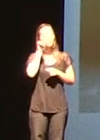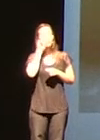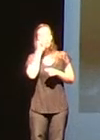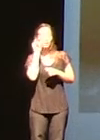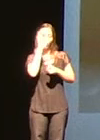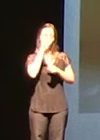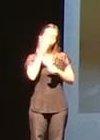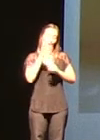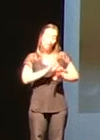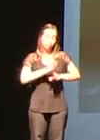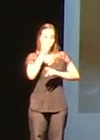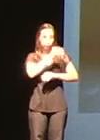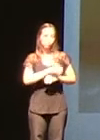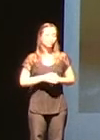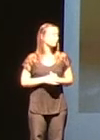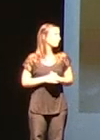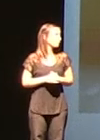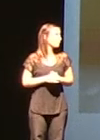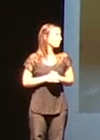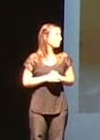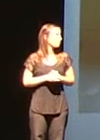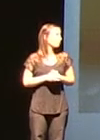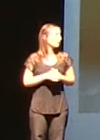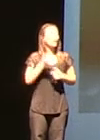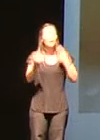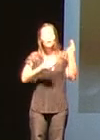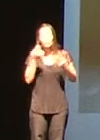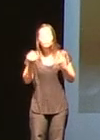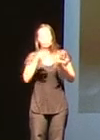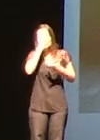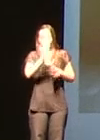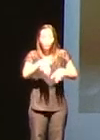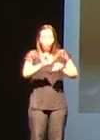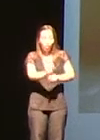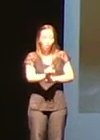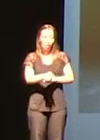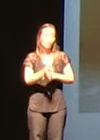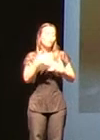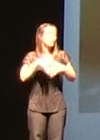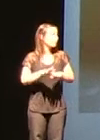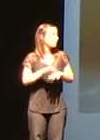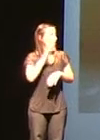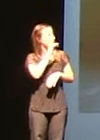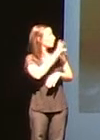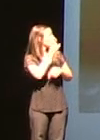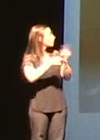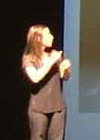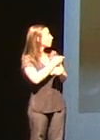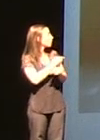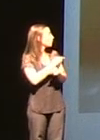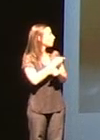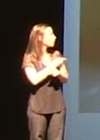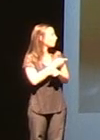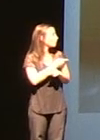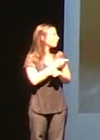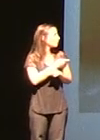right? Benevolent nurses, good staff, no other choices. In the bottom left, you can't see, there's just a young boy